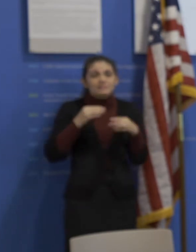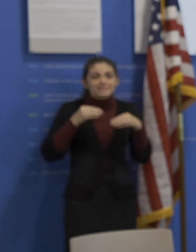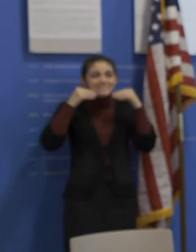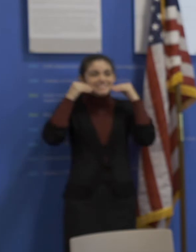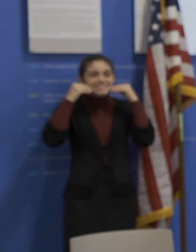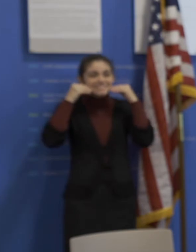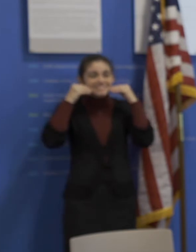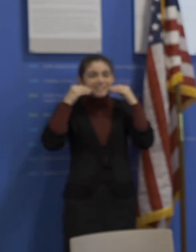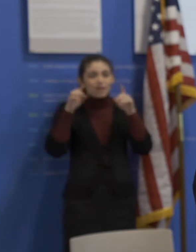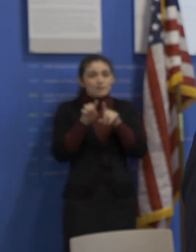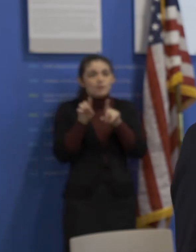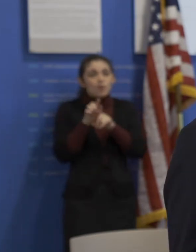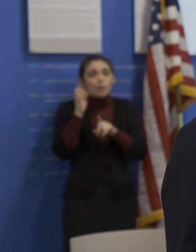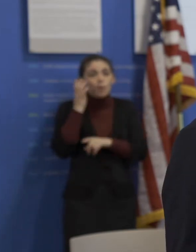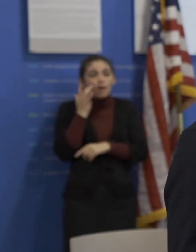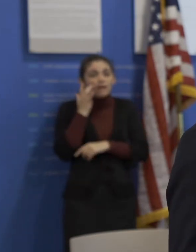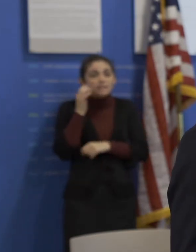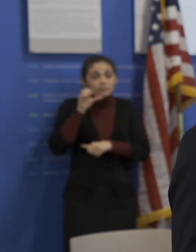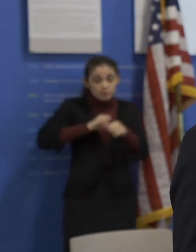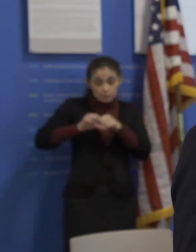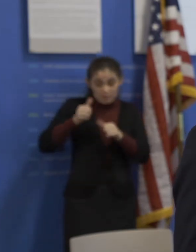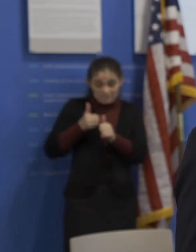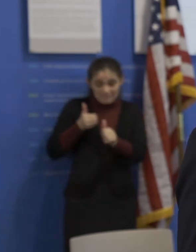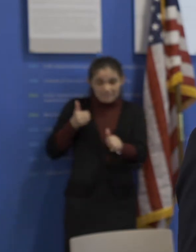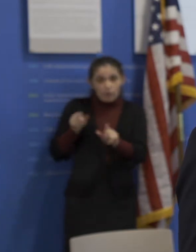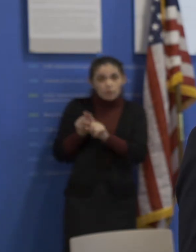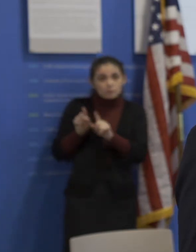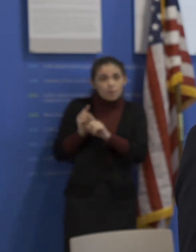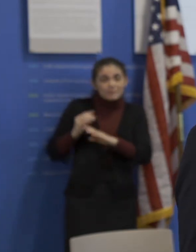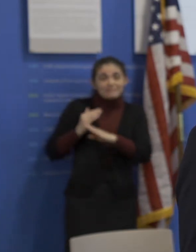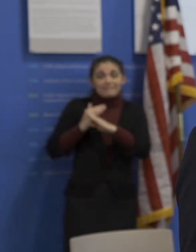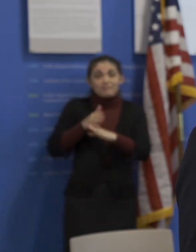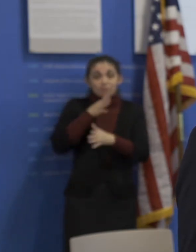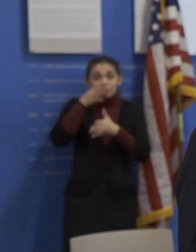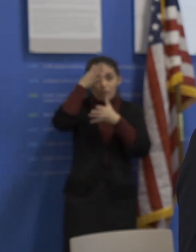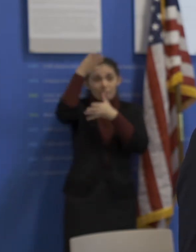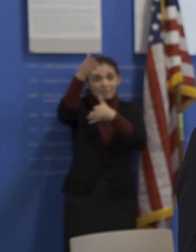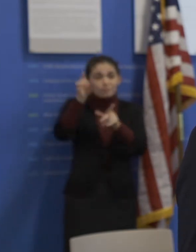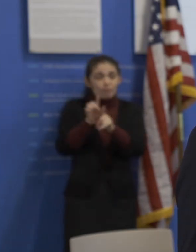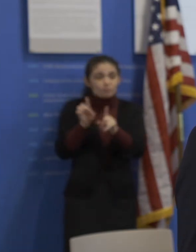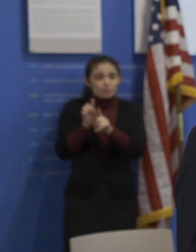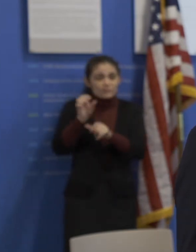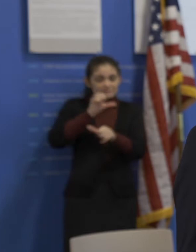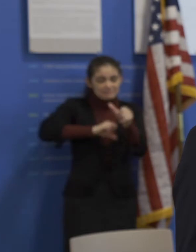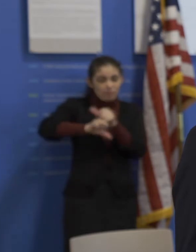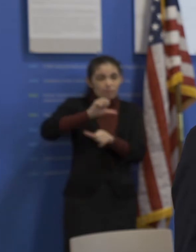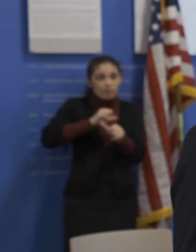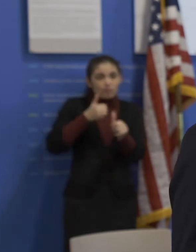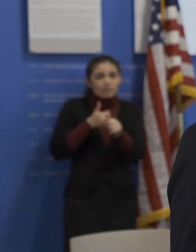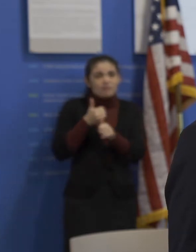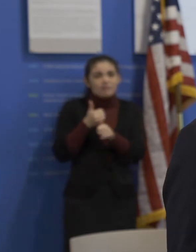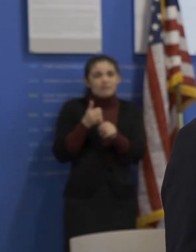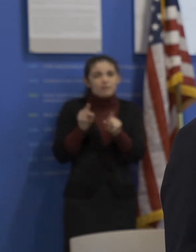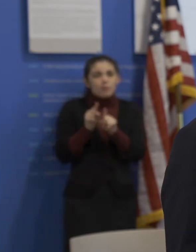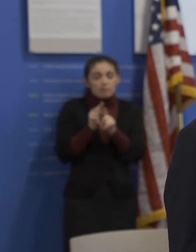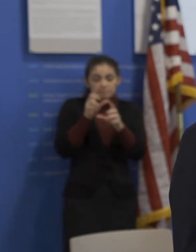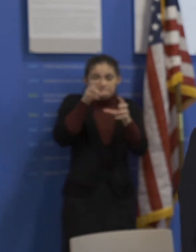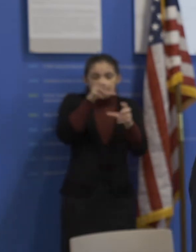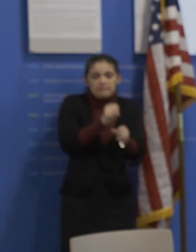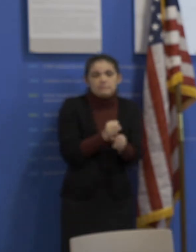smiling because they were socially distancing, they were protecting the grandparents and each other. And he said that they were